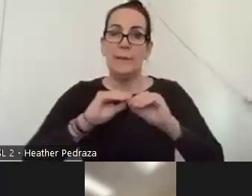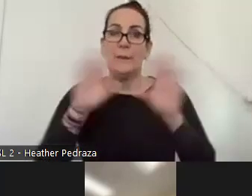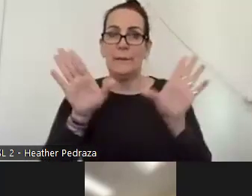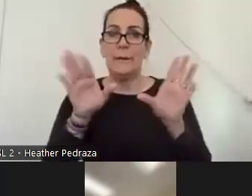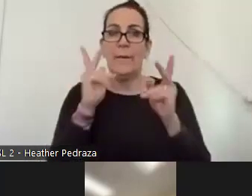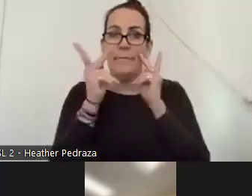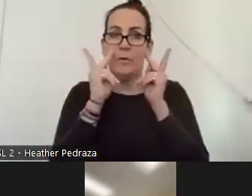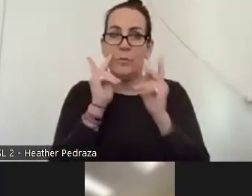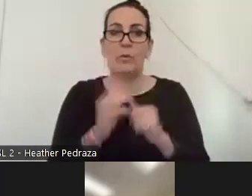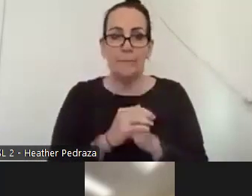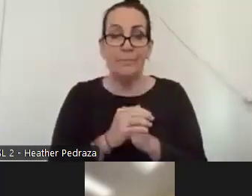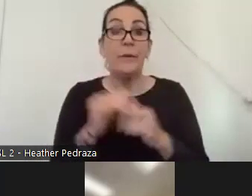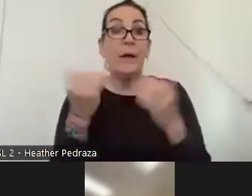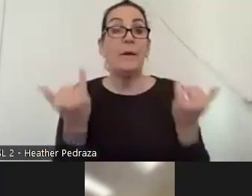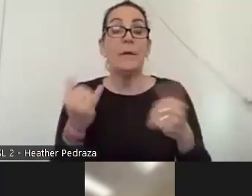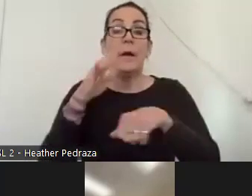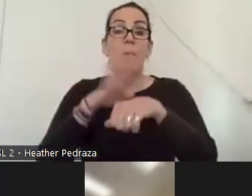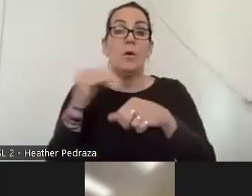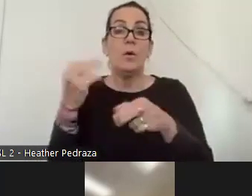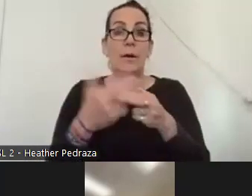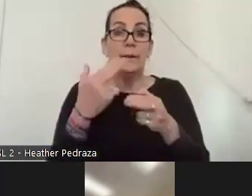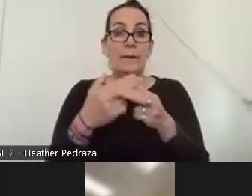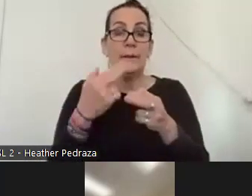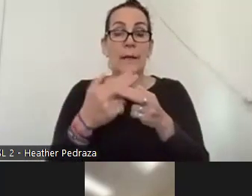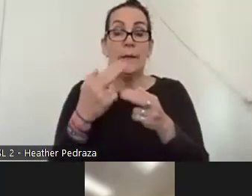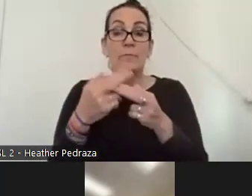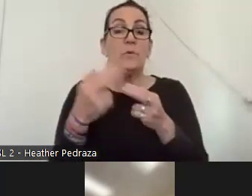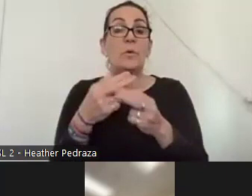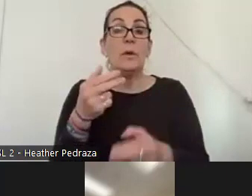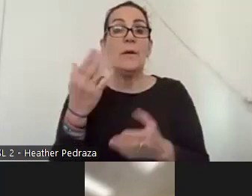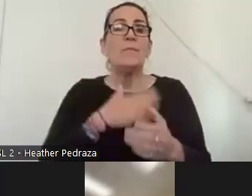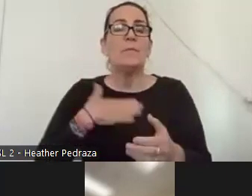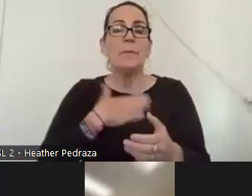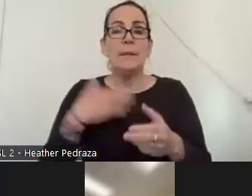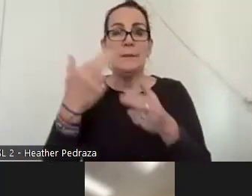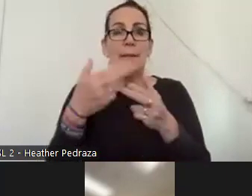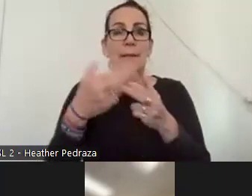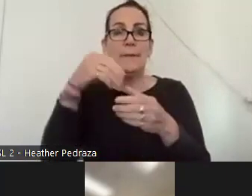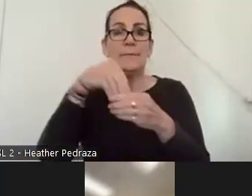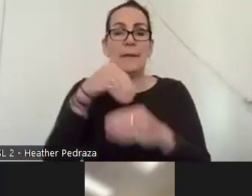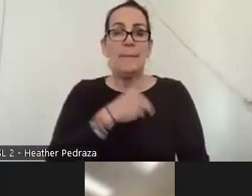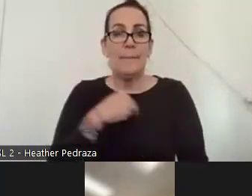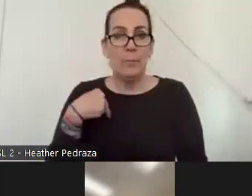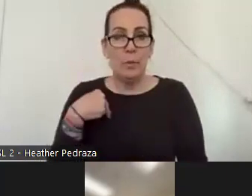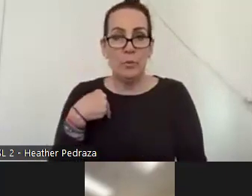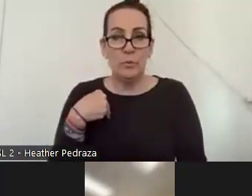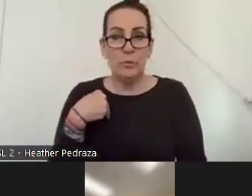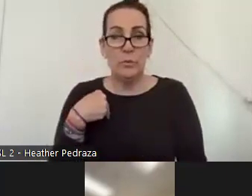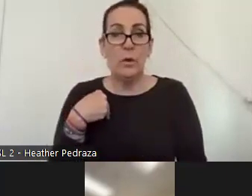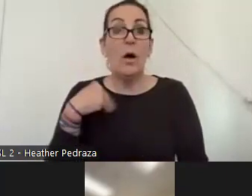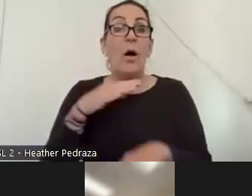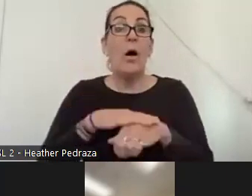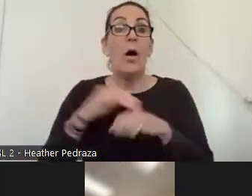We'll now take roll call to confirm who is present. If you could please have the names of the members on the screen, please.